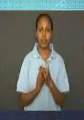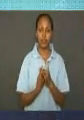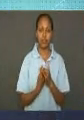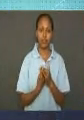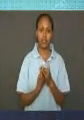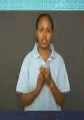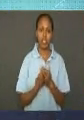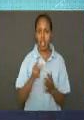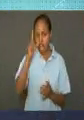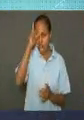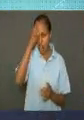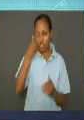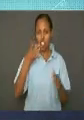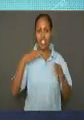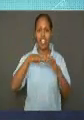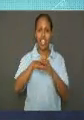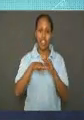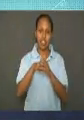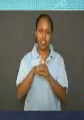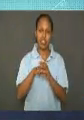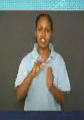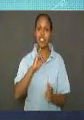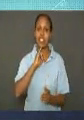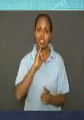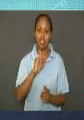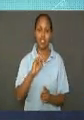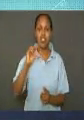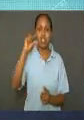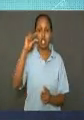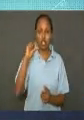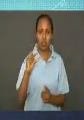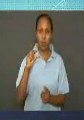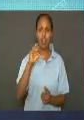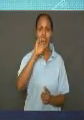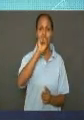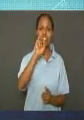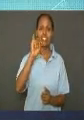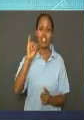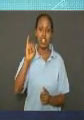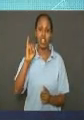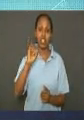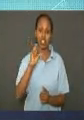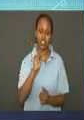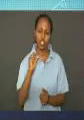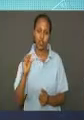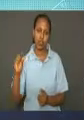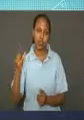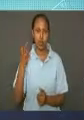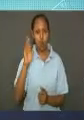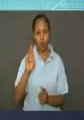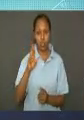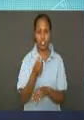A logic gate is a small silicon chip